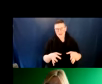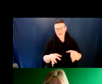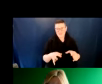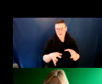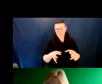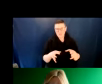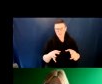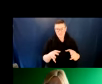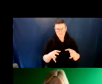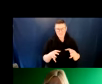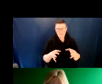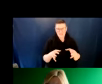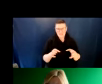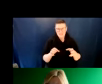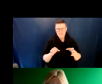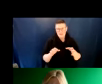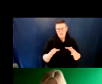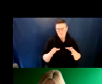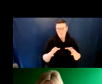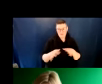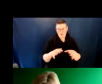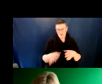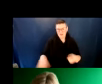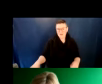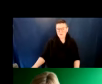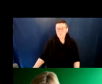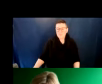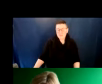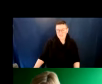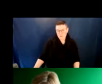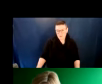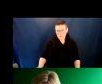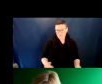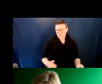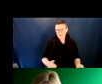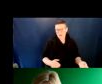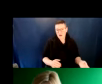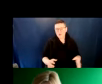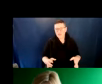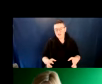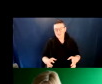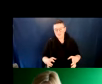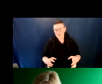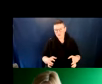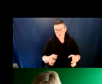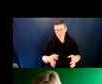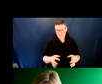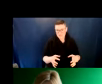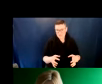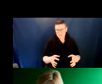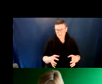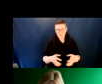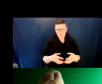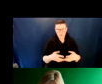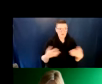use that kind of language is metaphoric. So you're using the concrete concept of